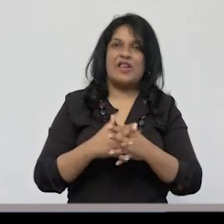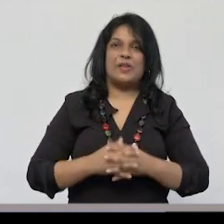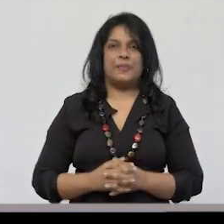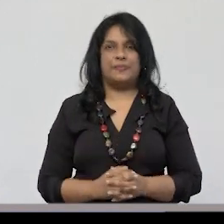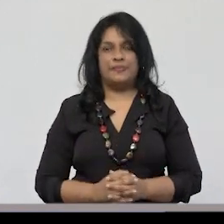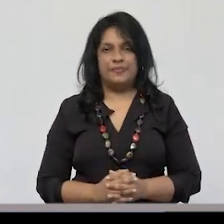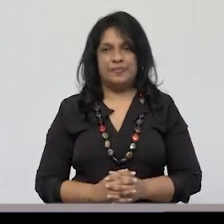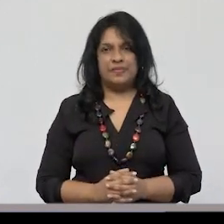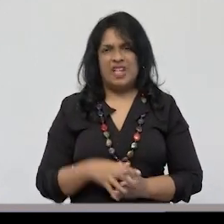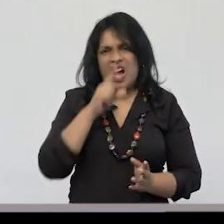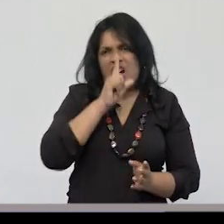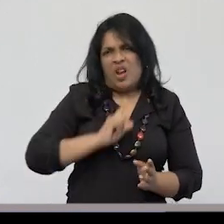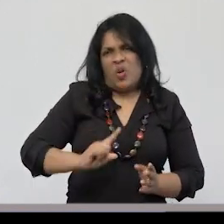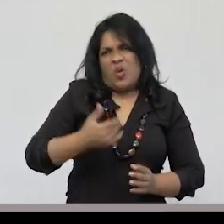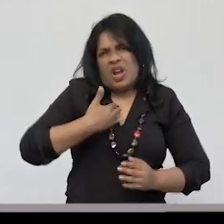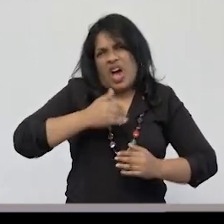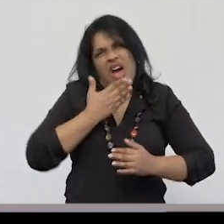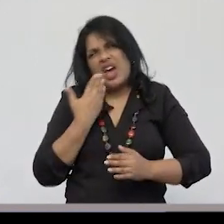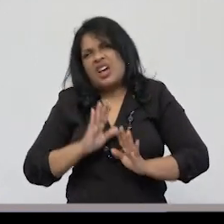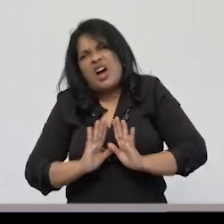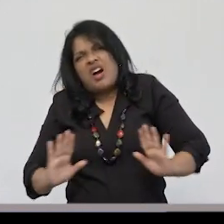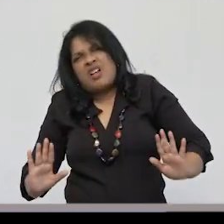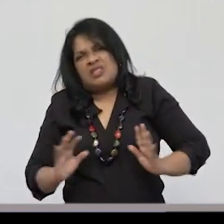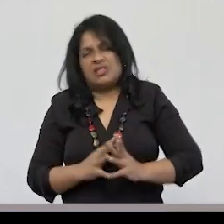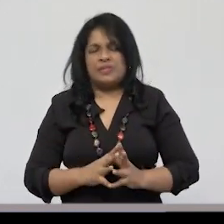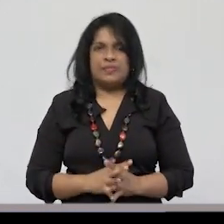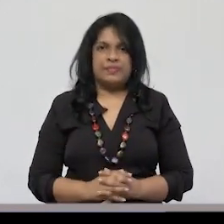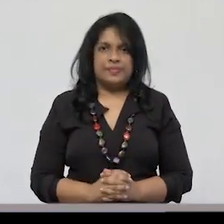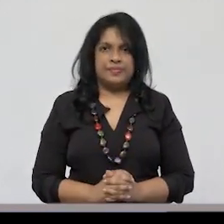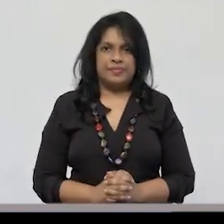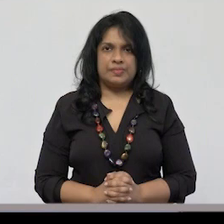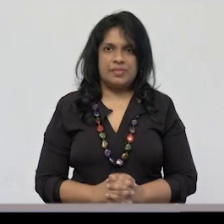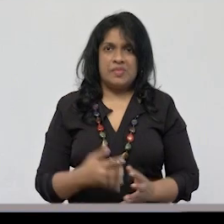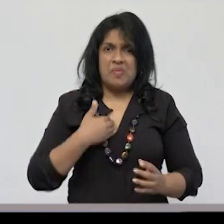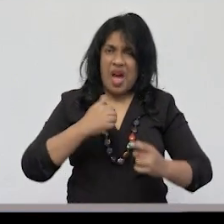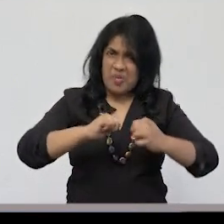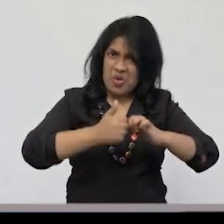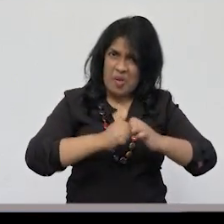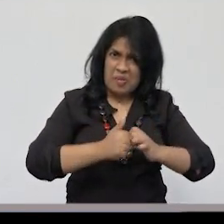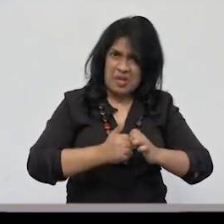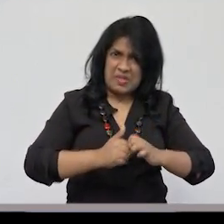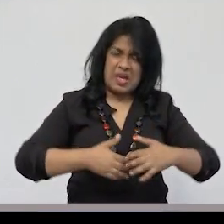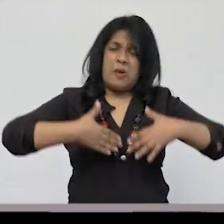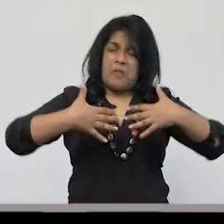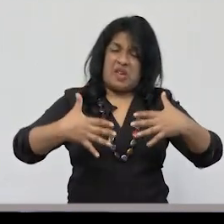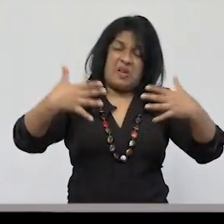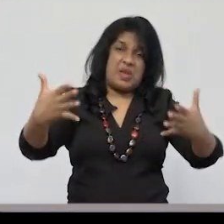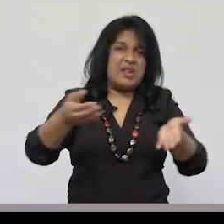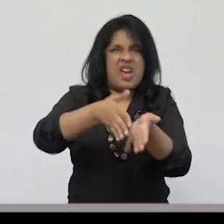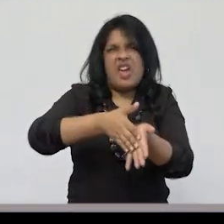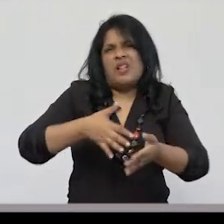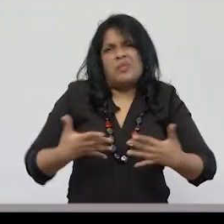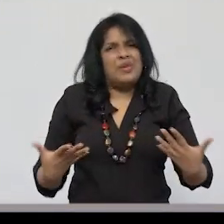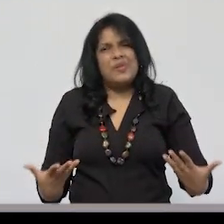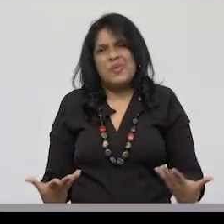went through what you're going through or you have to go through, it won't solve your problem. Knowing it doesn't, but God is the one who